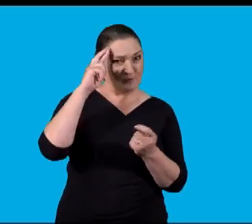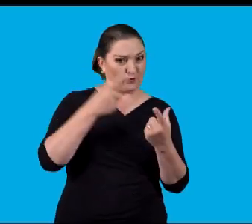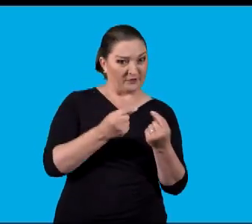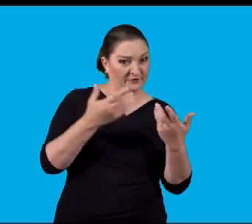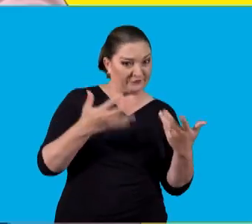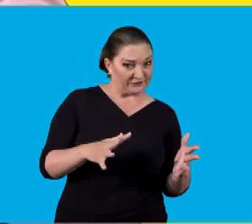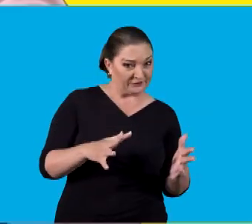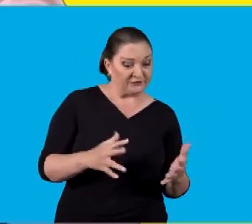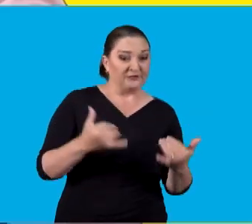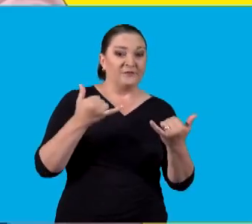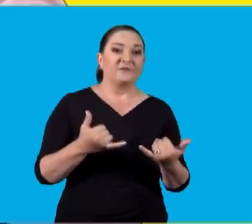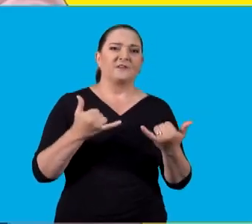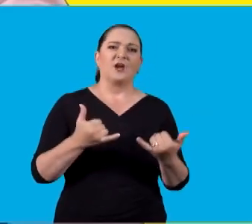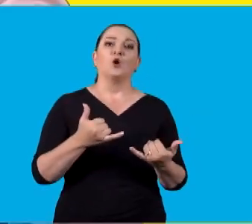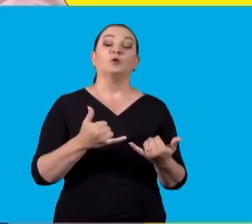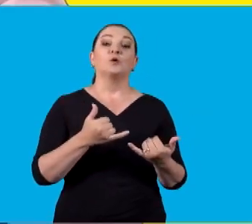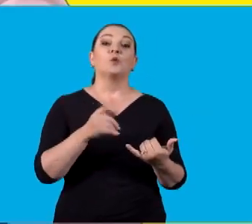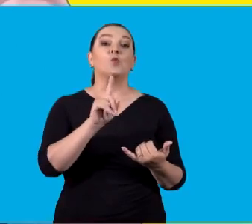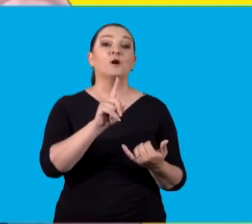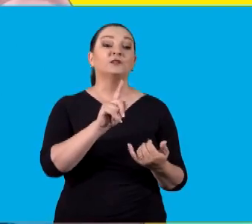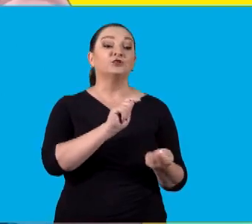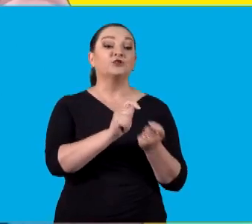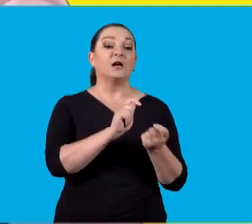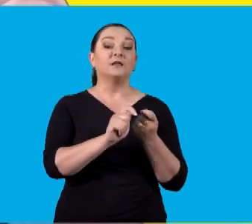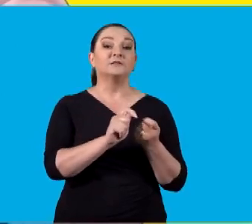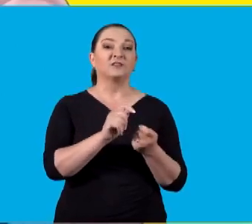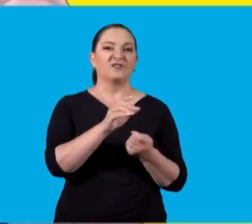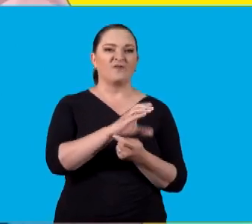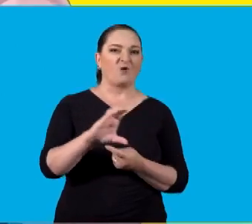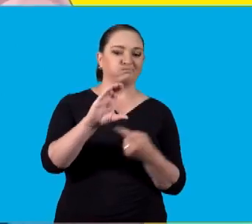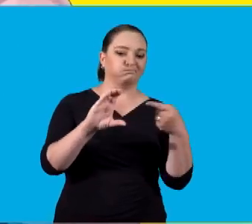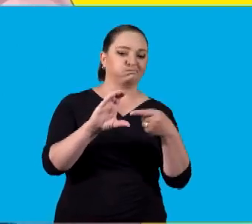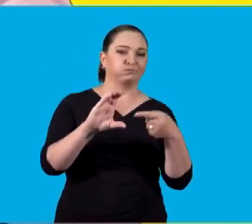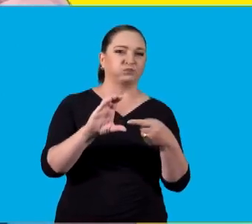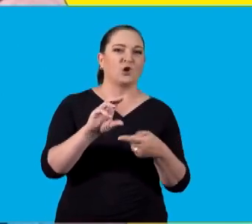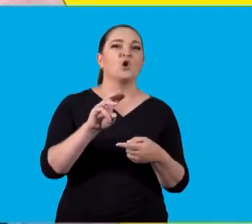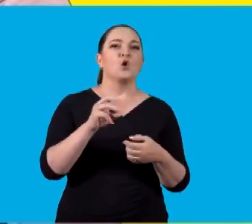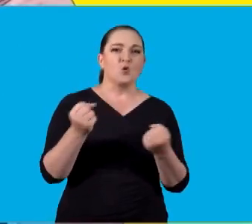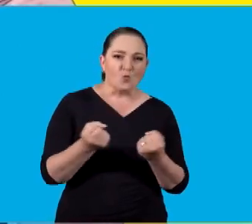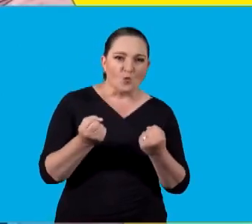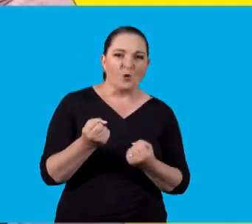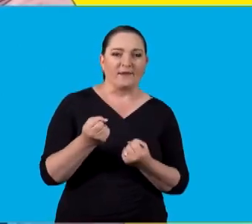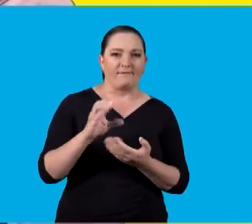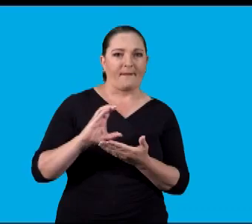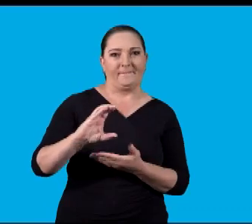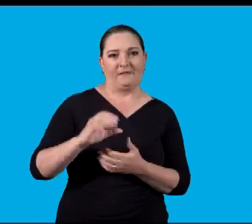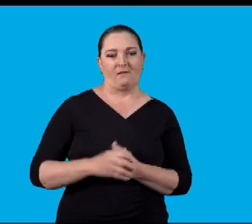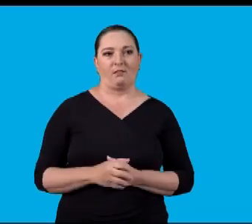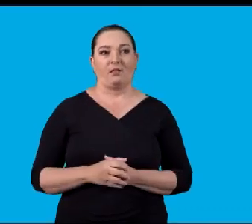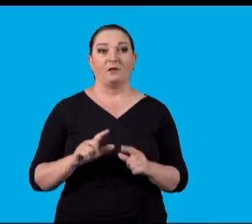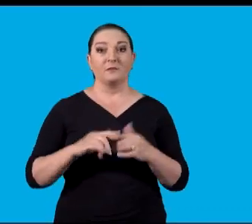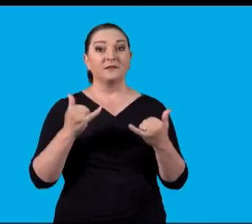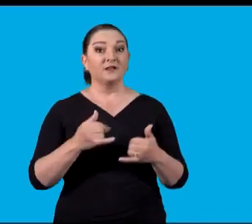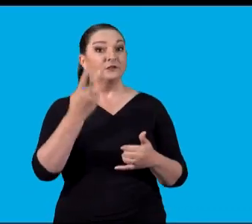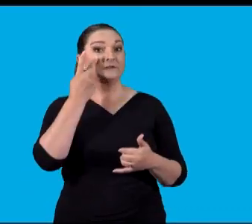that. Now we're going to come and do the changes in working capital. When we do the changes in working capital, you have to look